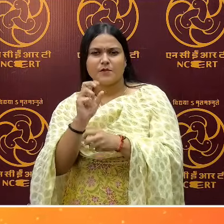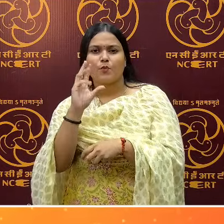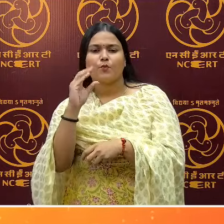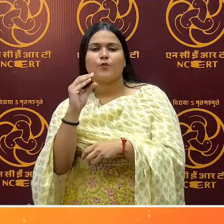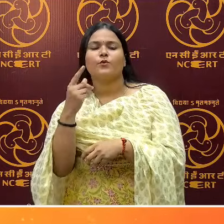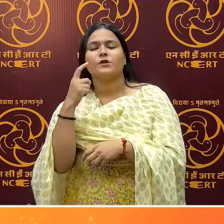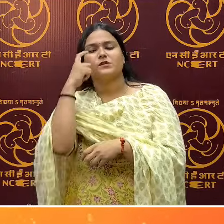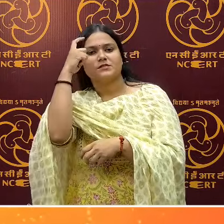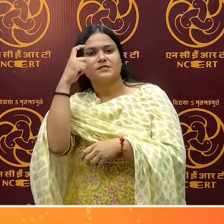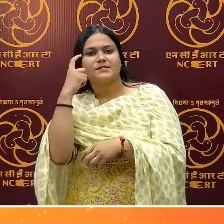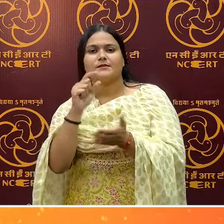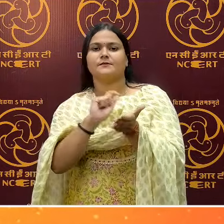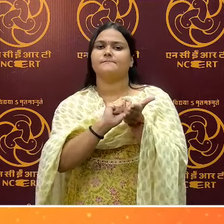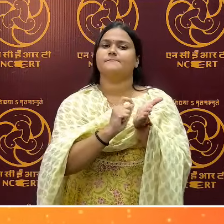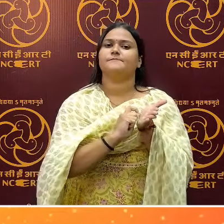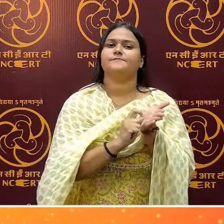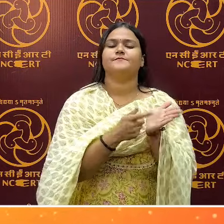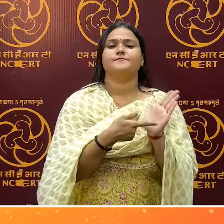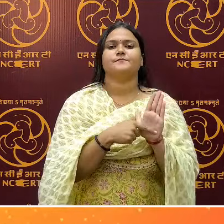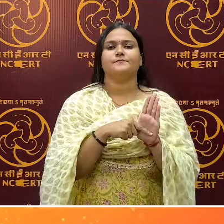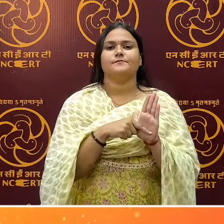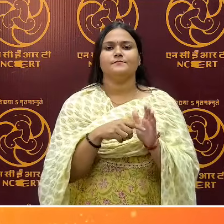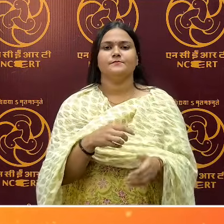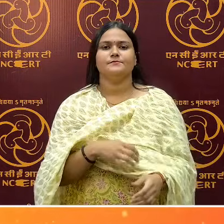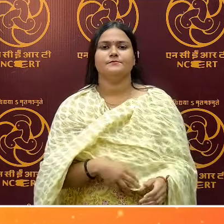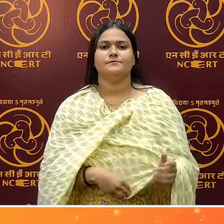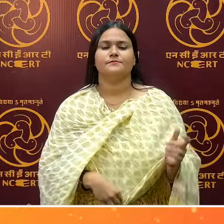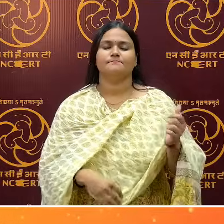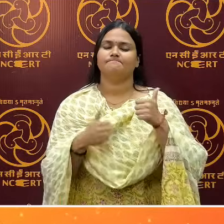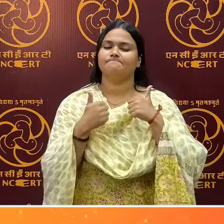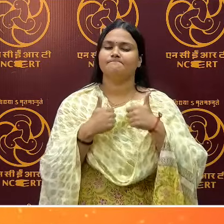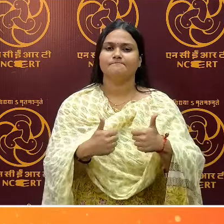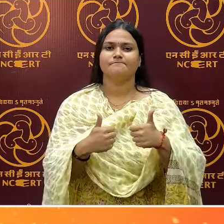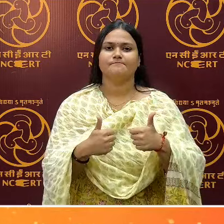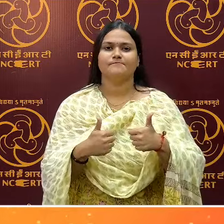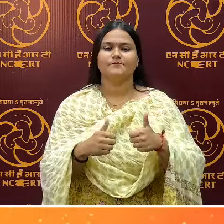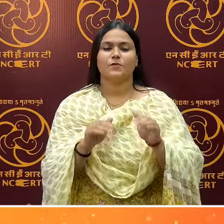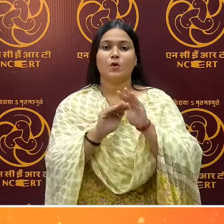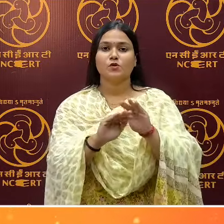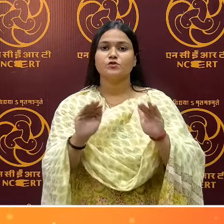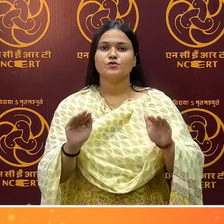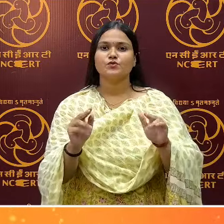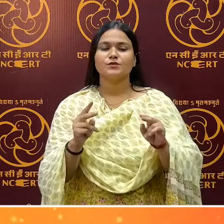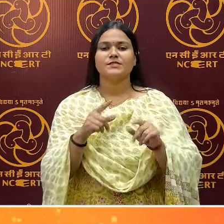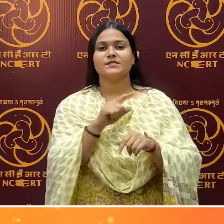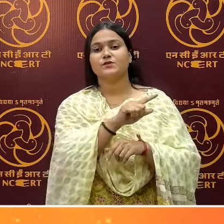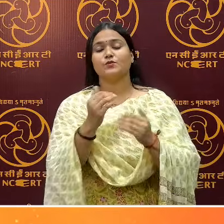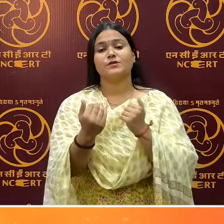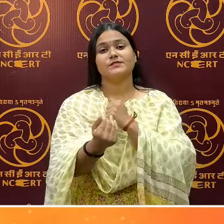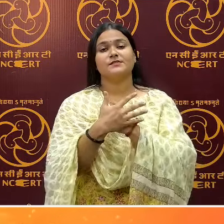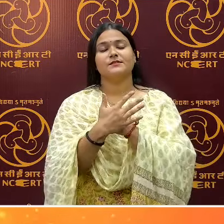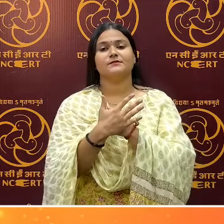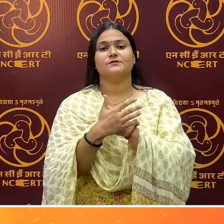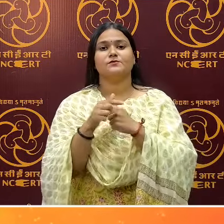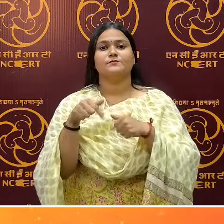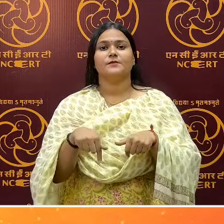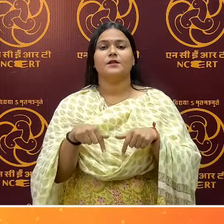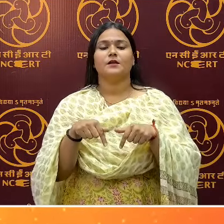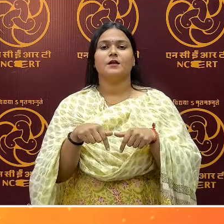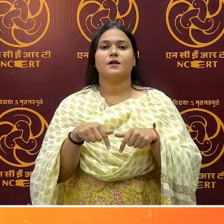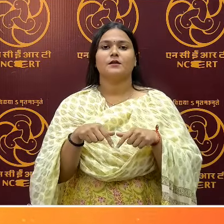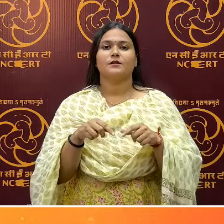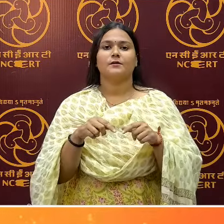they can write their answers in that. Okay, great. And the students, you can send this homework to us in this